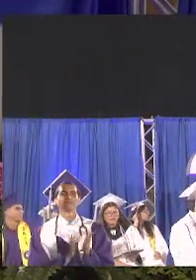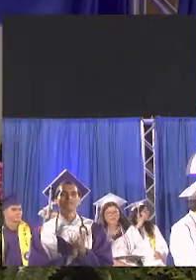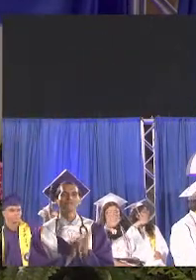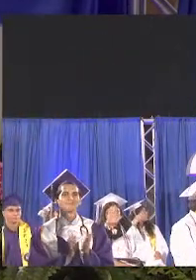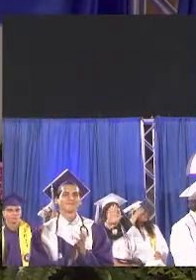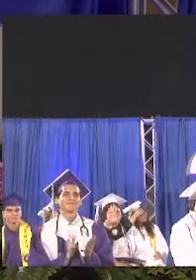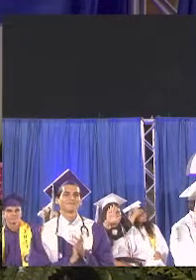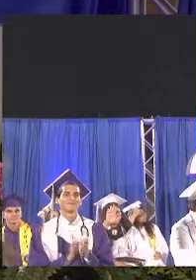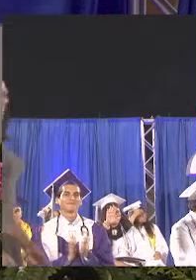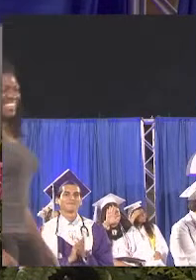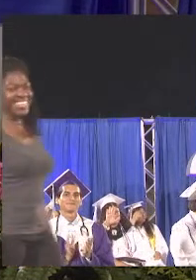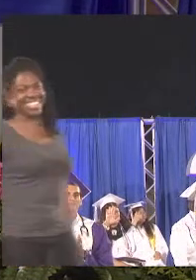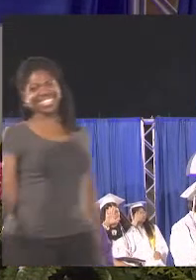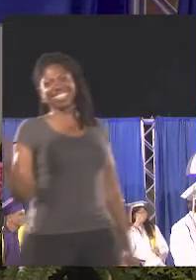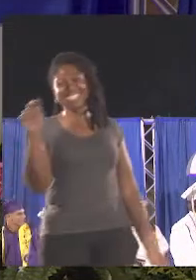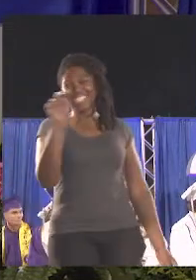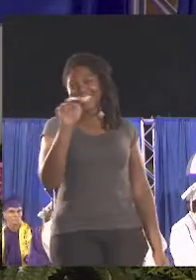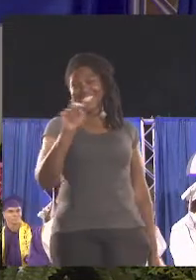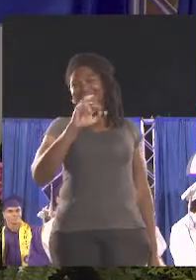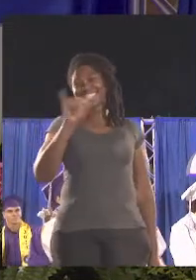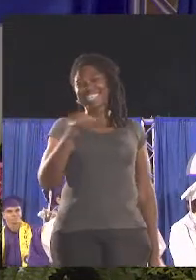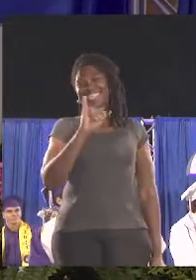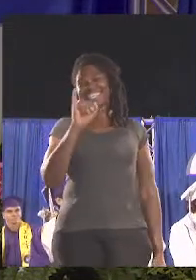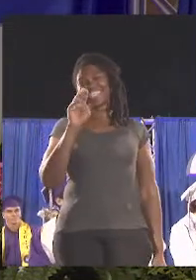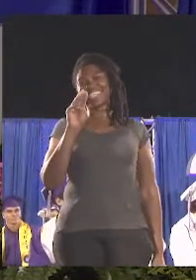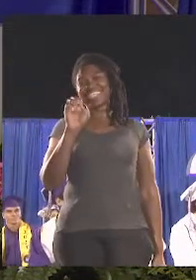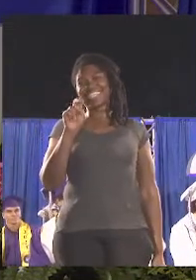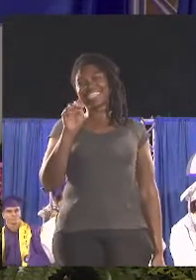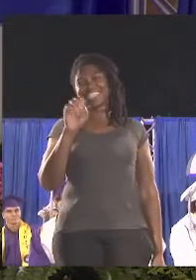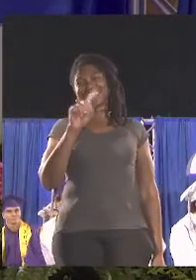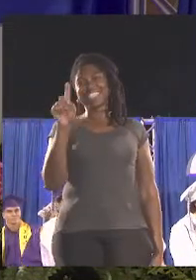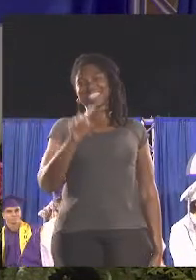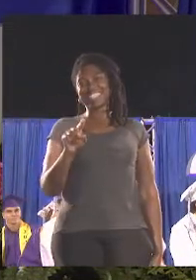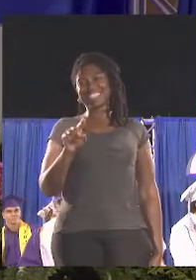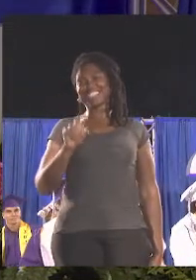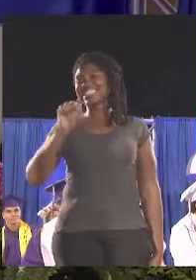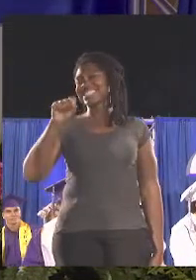Nicholas E. Jimenez, St. Philip's College.